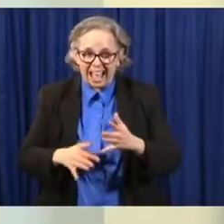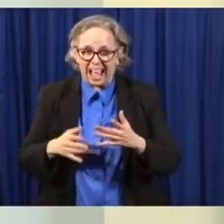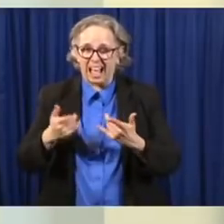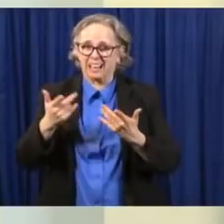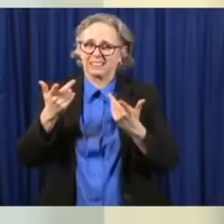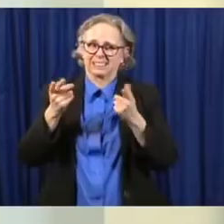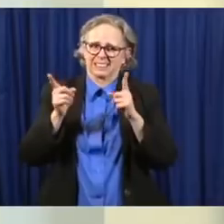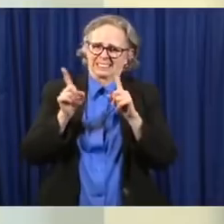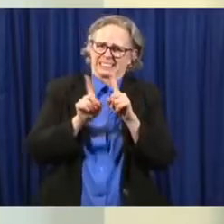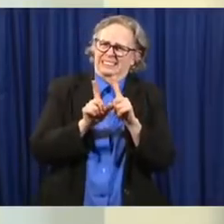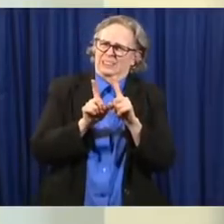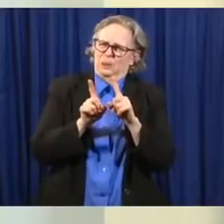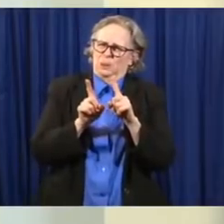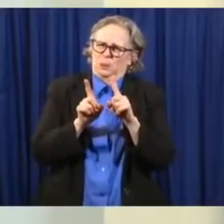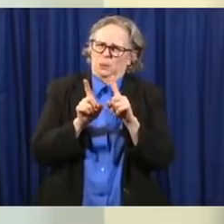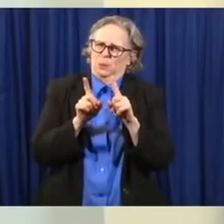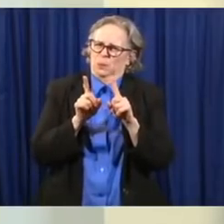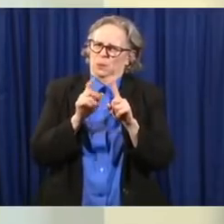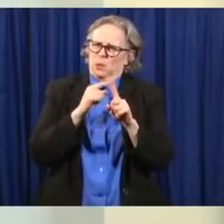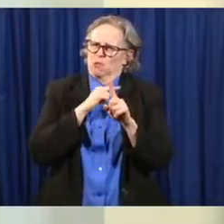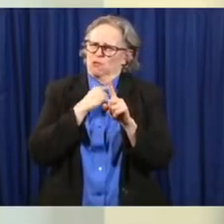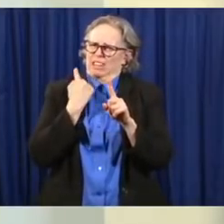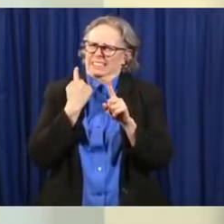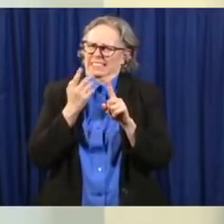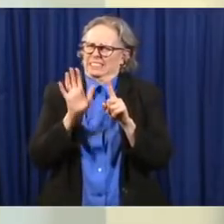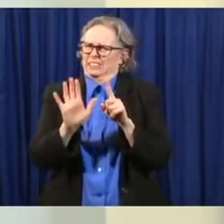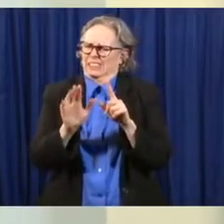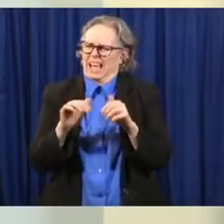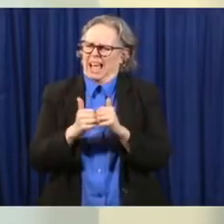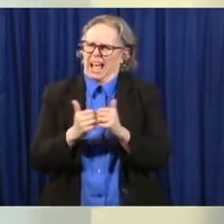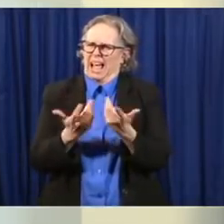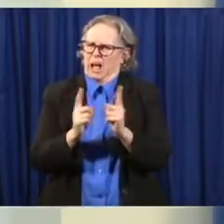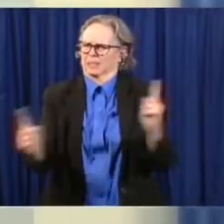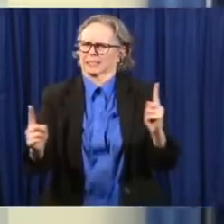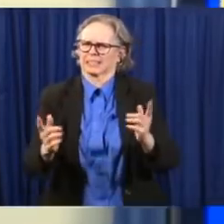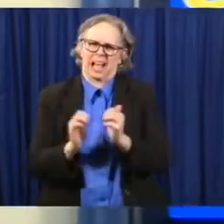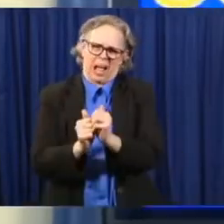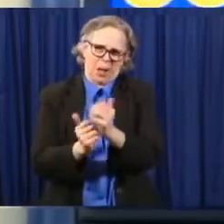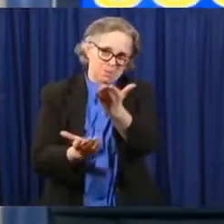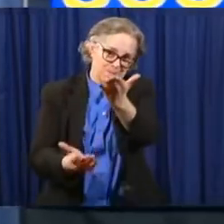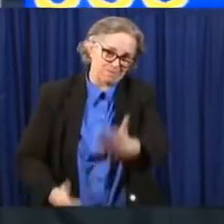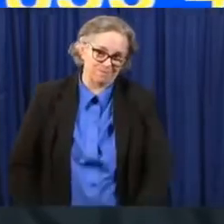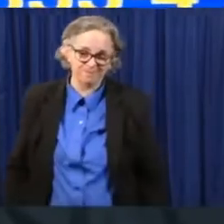we're trying to figure out how to do it differently. Thank you.